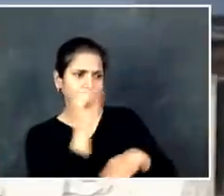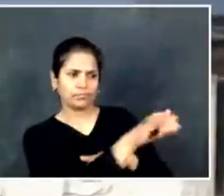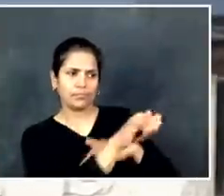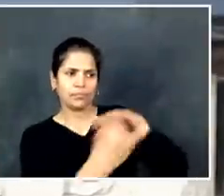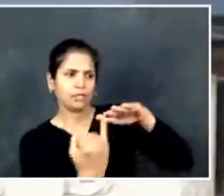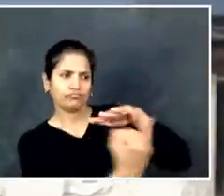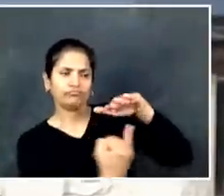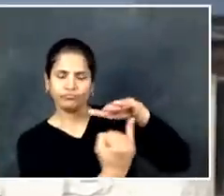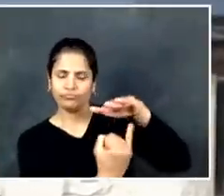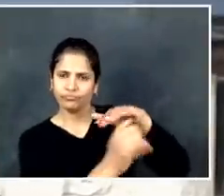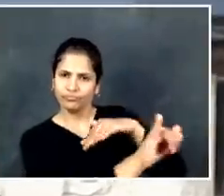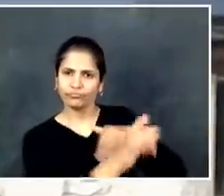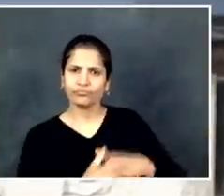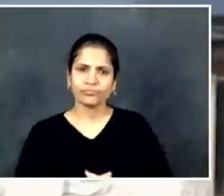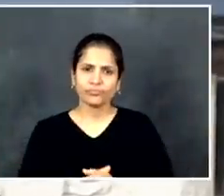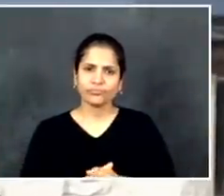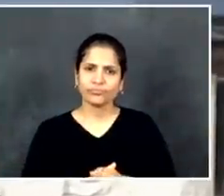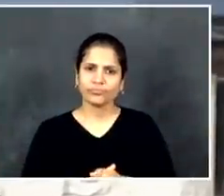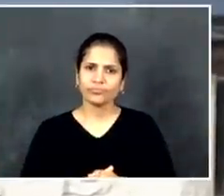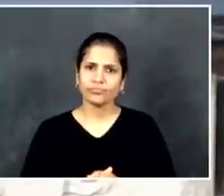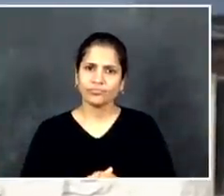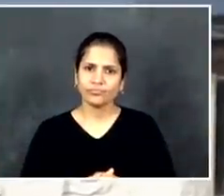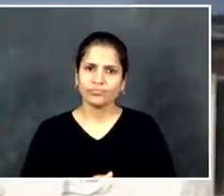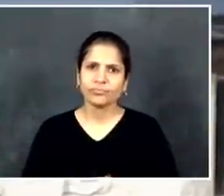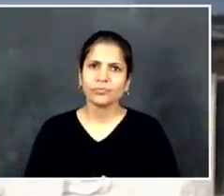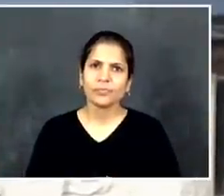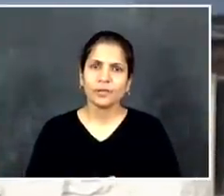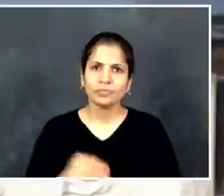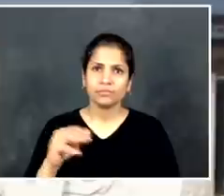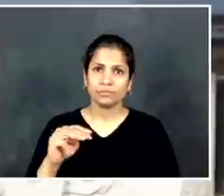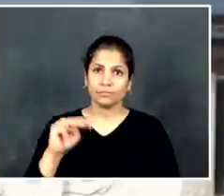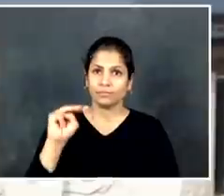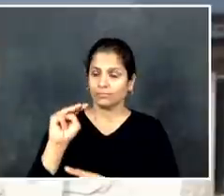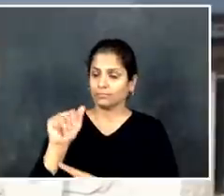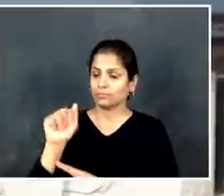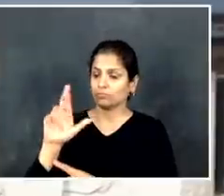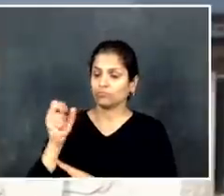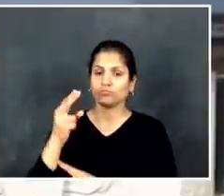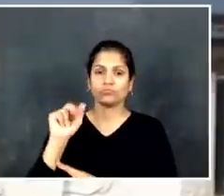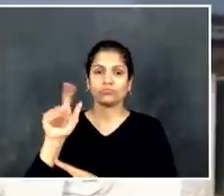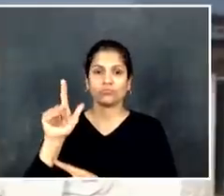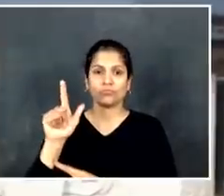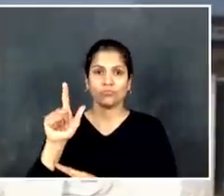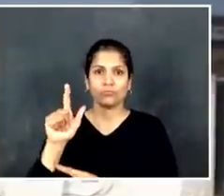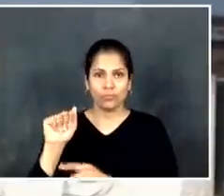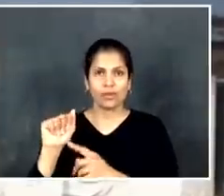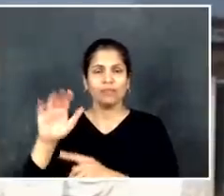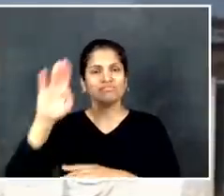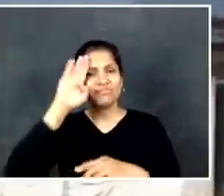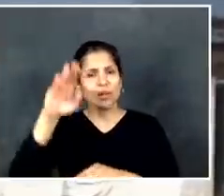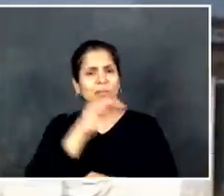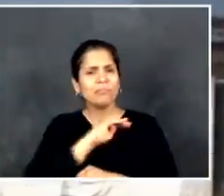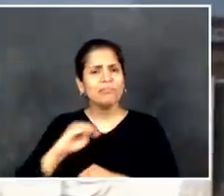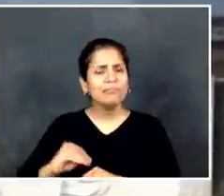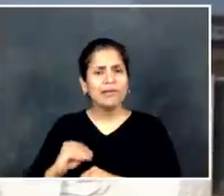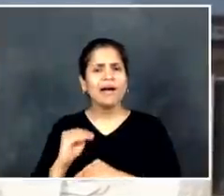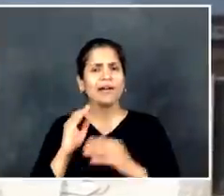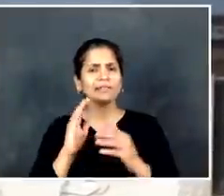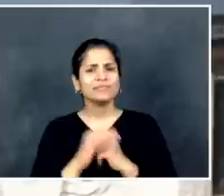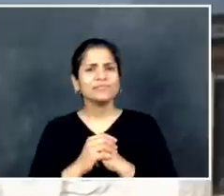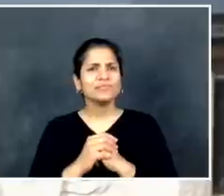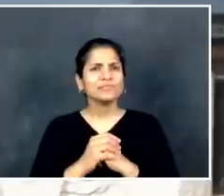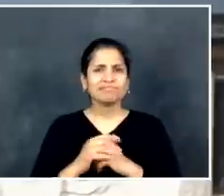Good morning, Mr. Mayor. How are you doing today? Good, Marcia. How are you? I'm okay. I have two questions for you today. First of